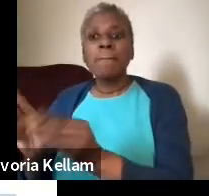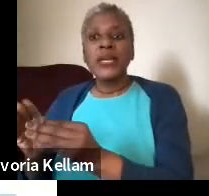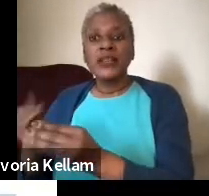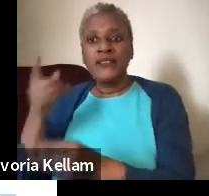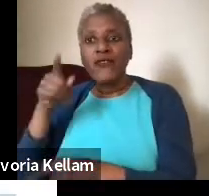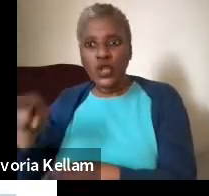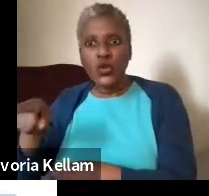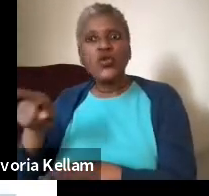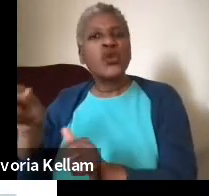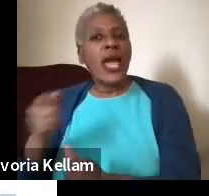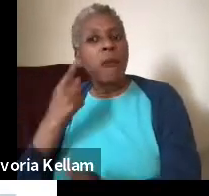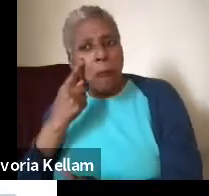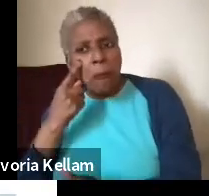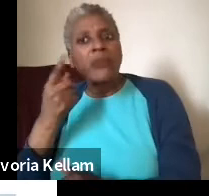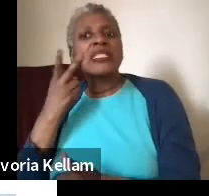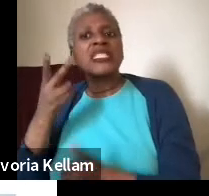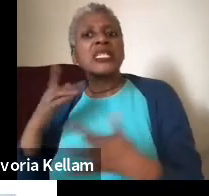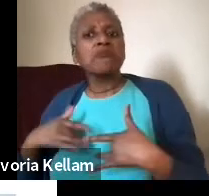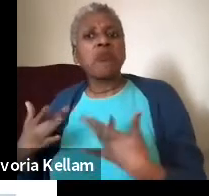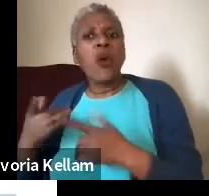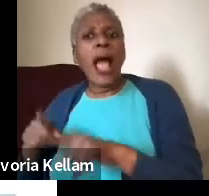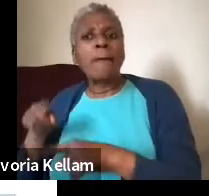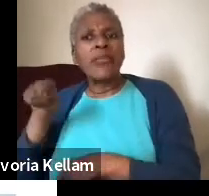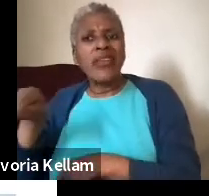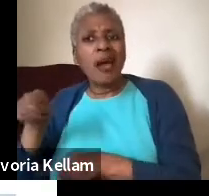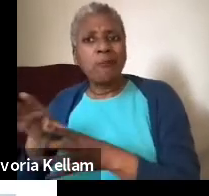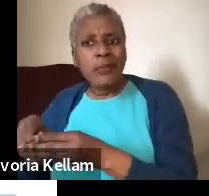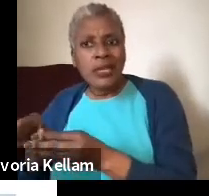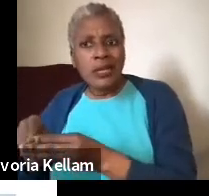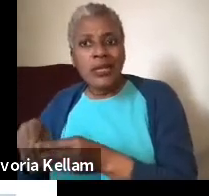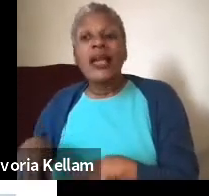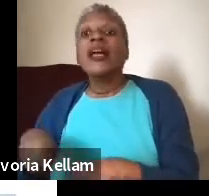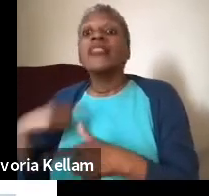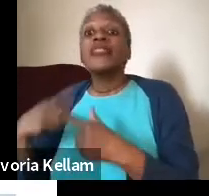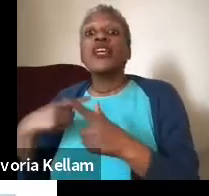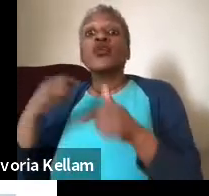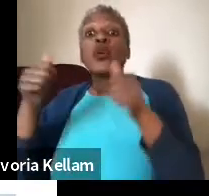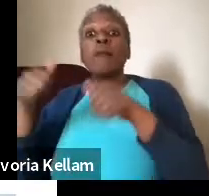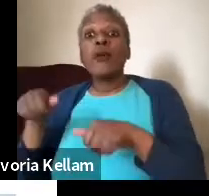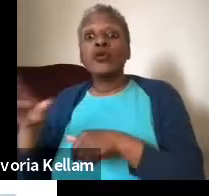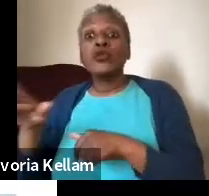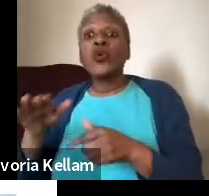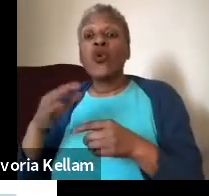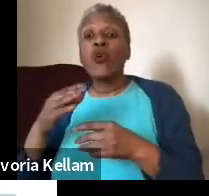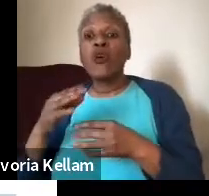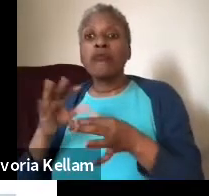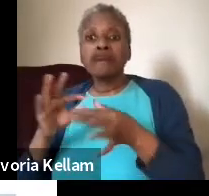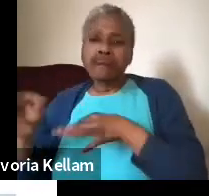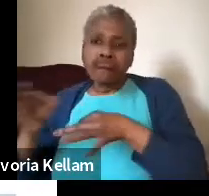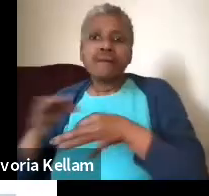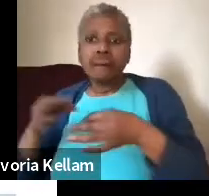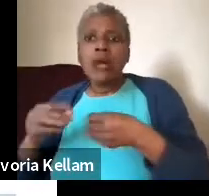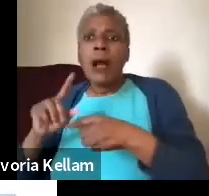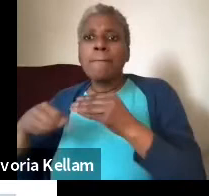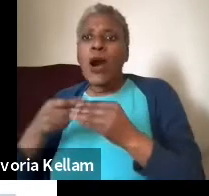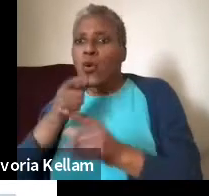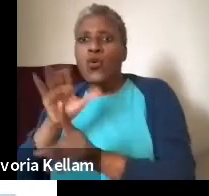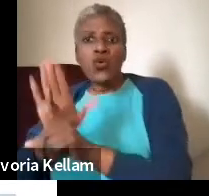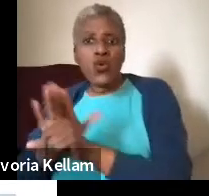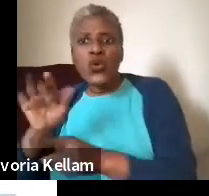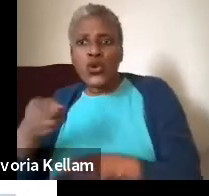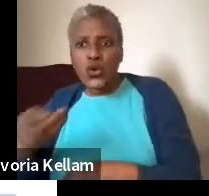will be posted, and your statement or the answers to the questions that are made to you will be available to voters as